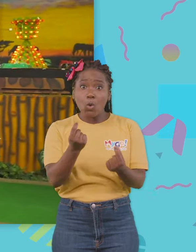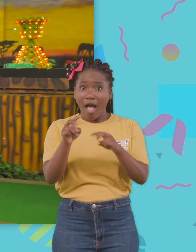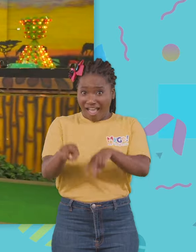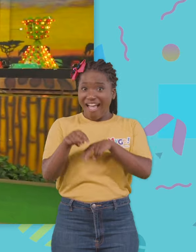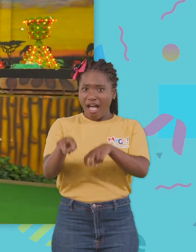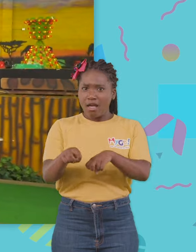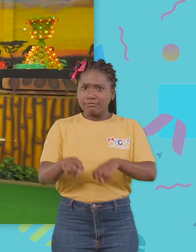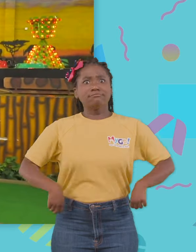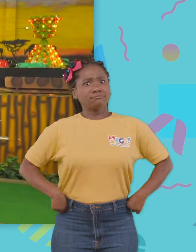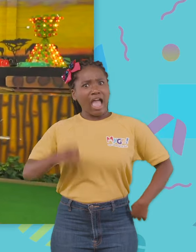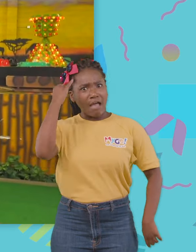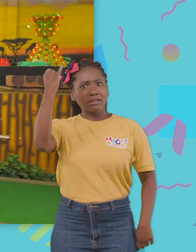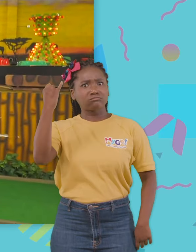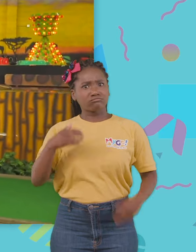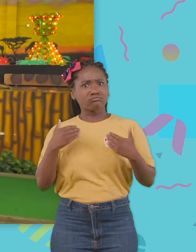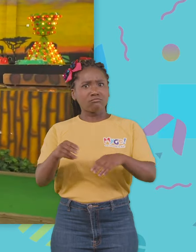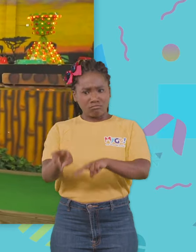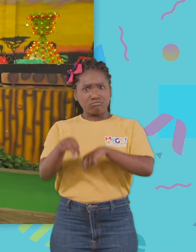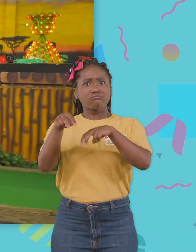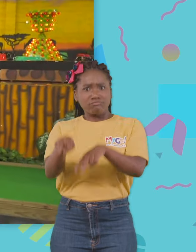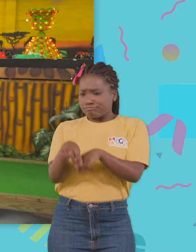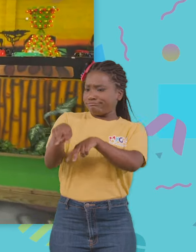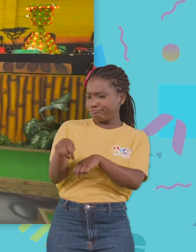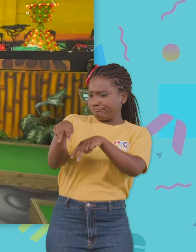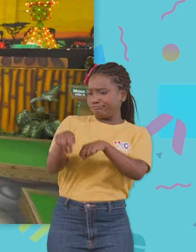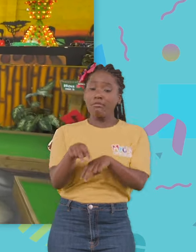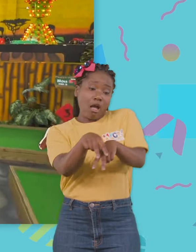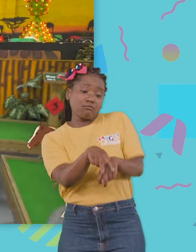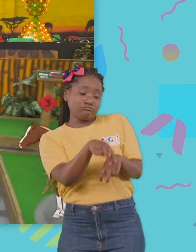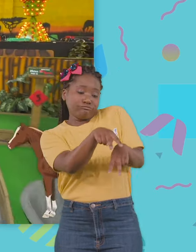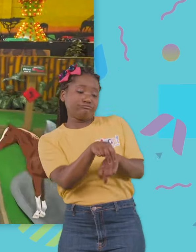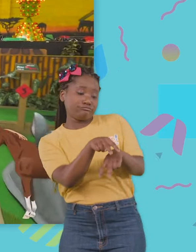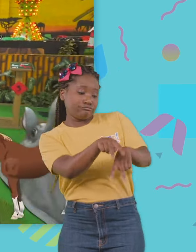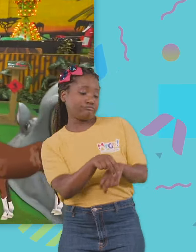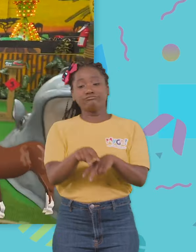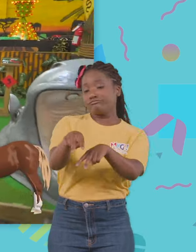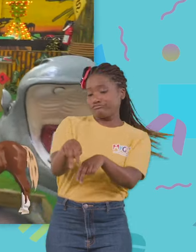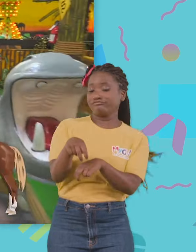gallop. Hey, let's gallop this horse.